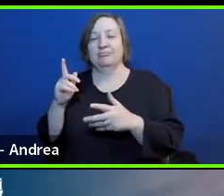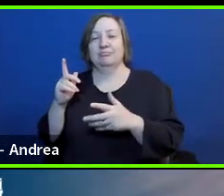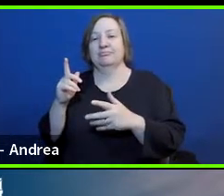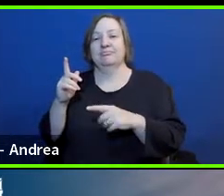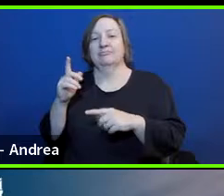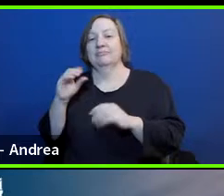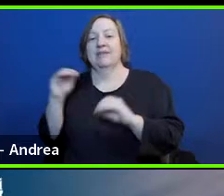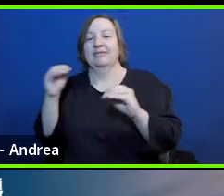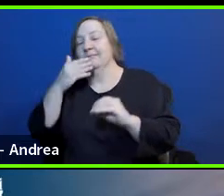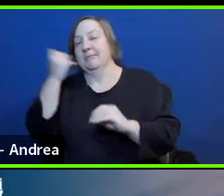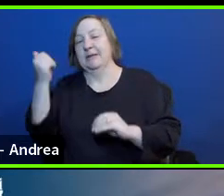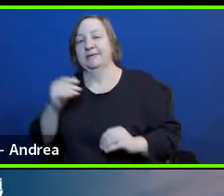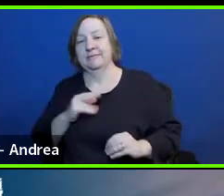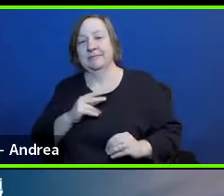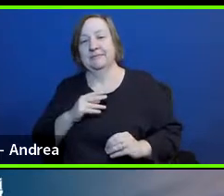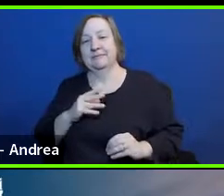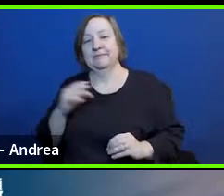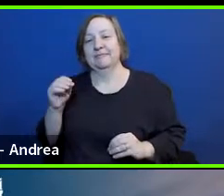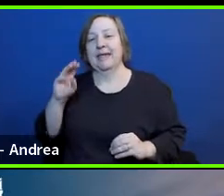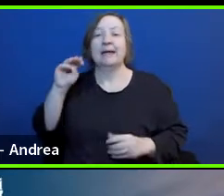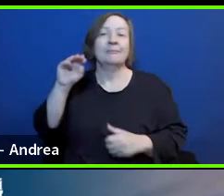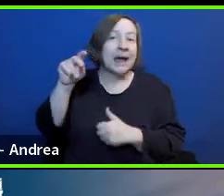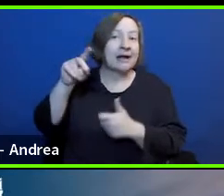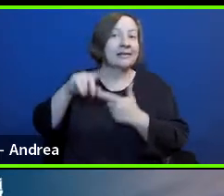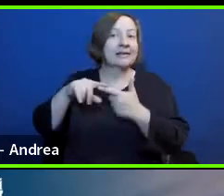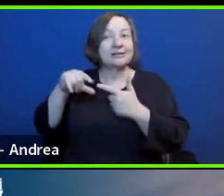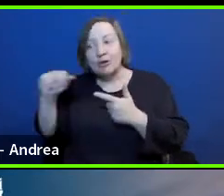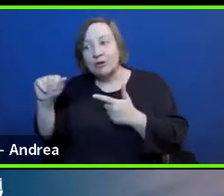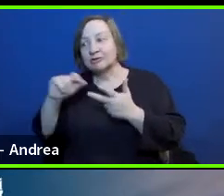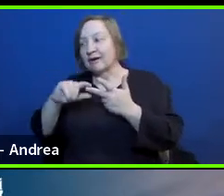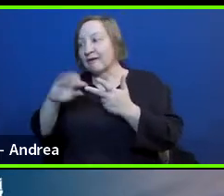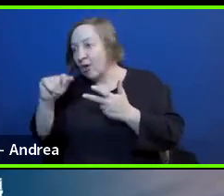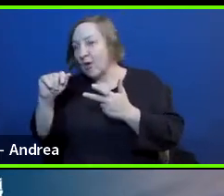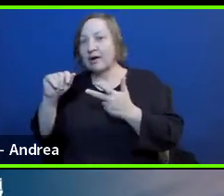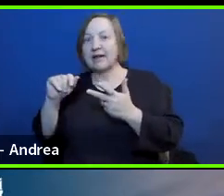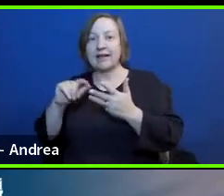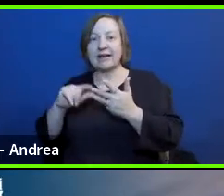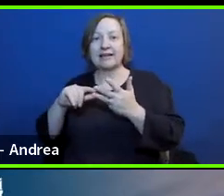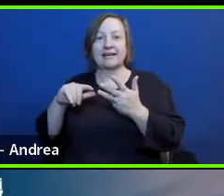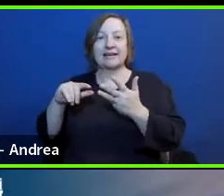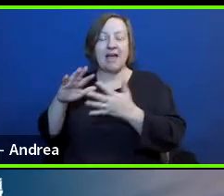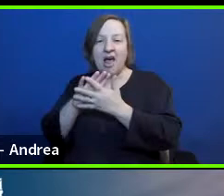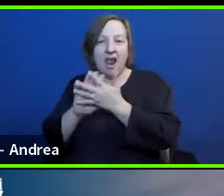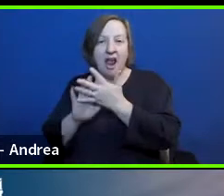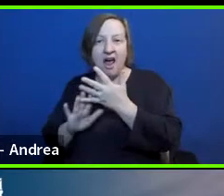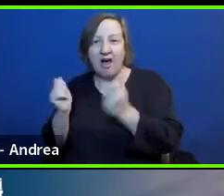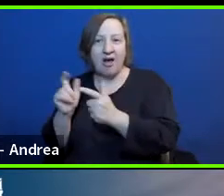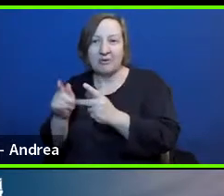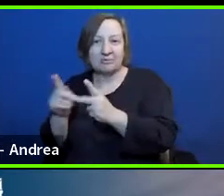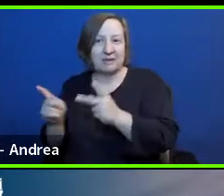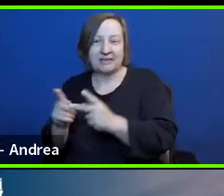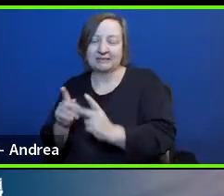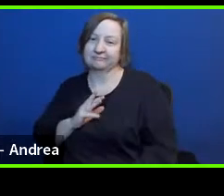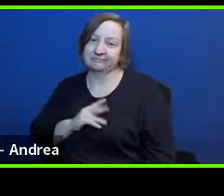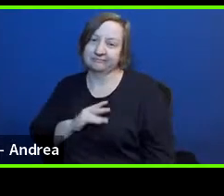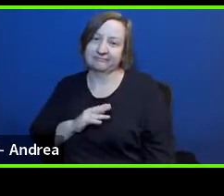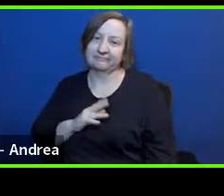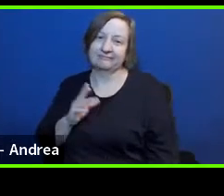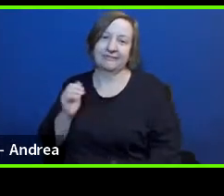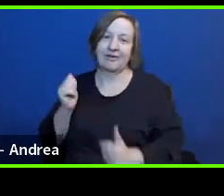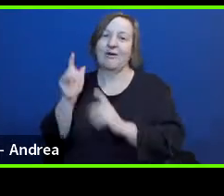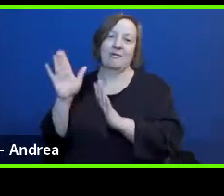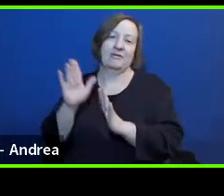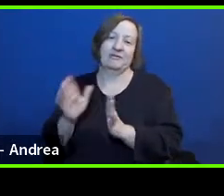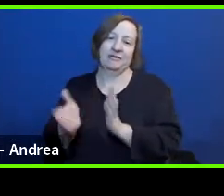those in North Carolina and Maryland and Georgia and Florida and South Carolina and every place along. So, and they're all very